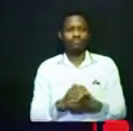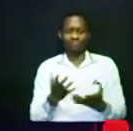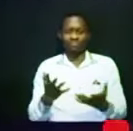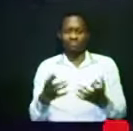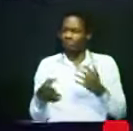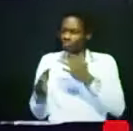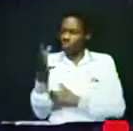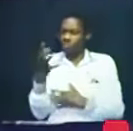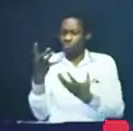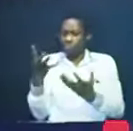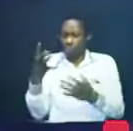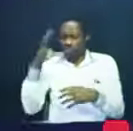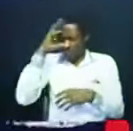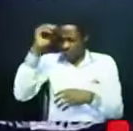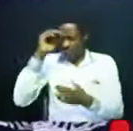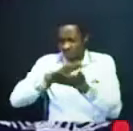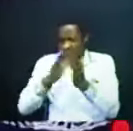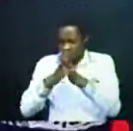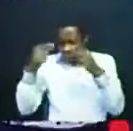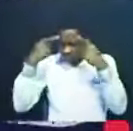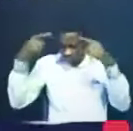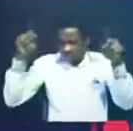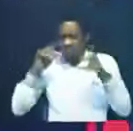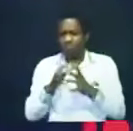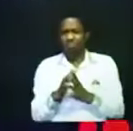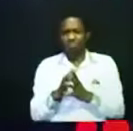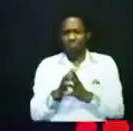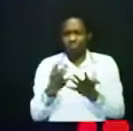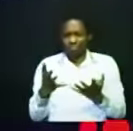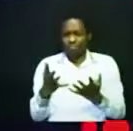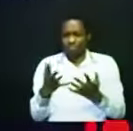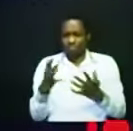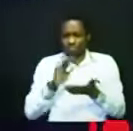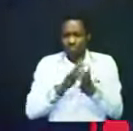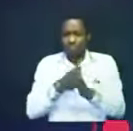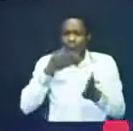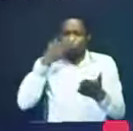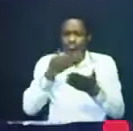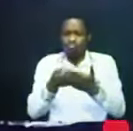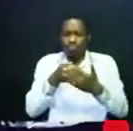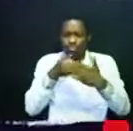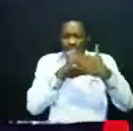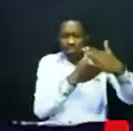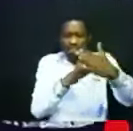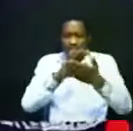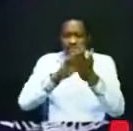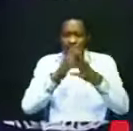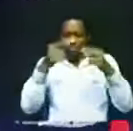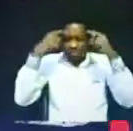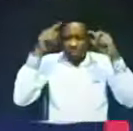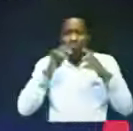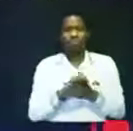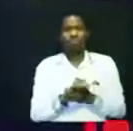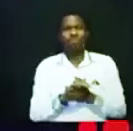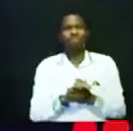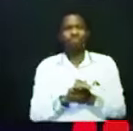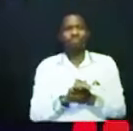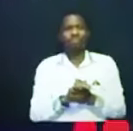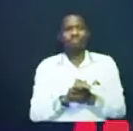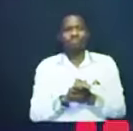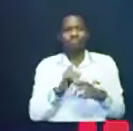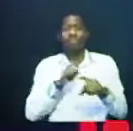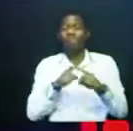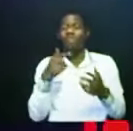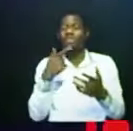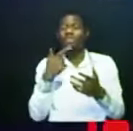be prosperous. He wants him to be successful as a leader. But he says that just